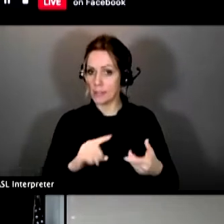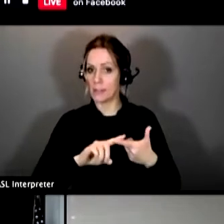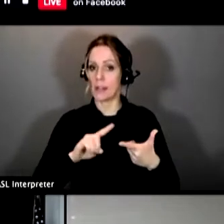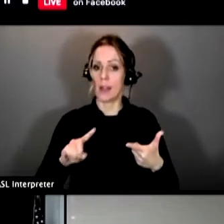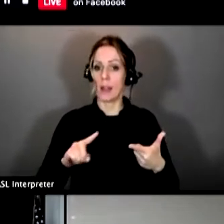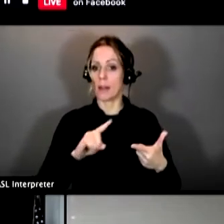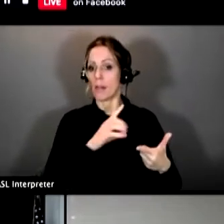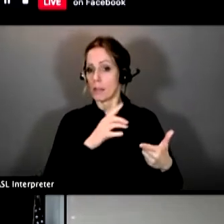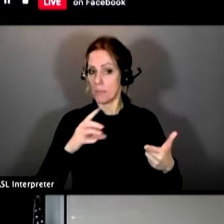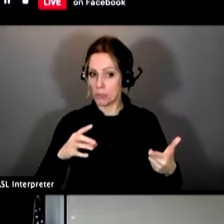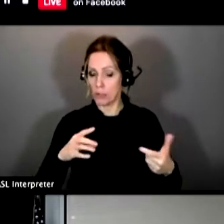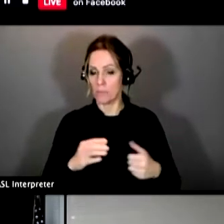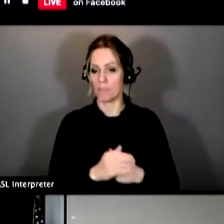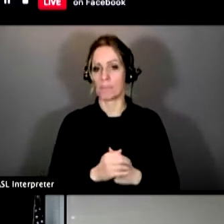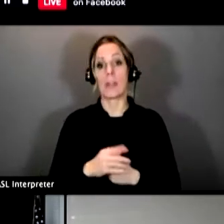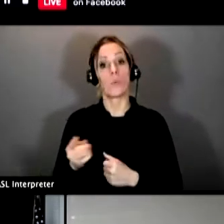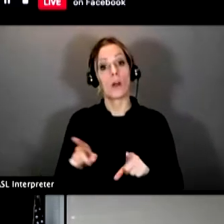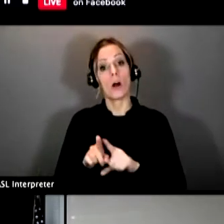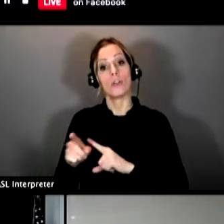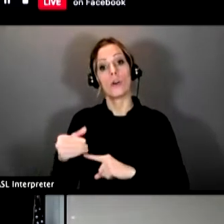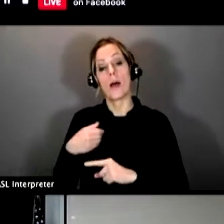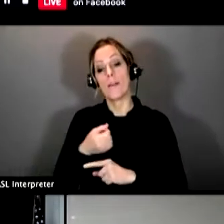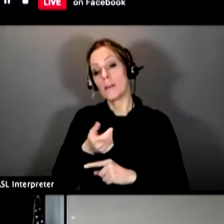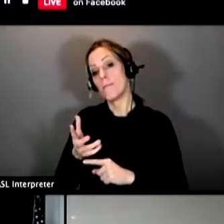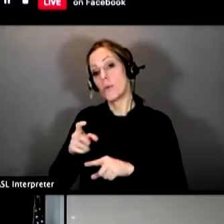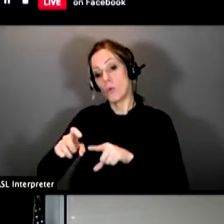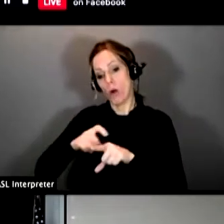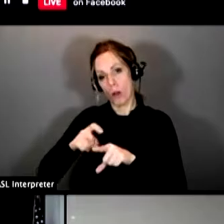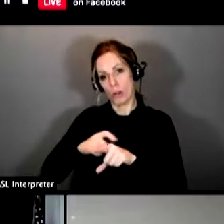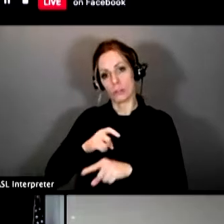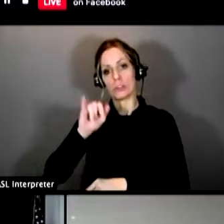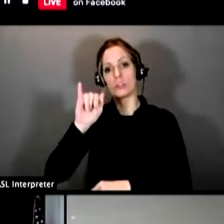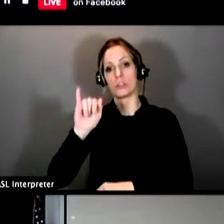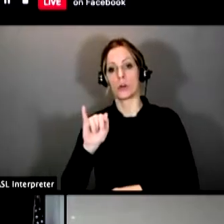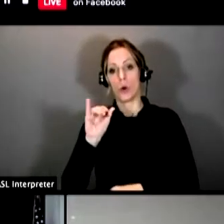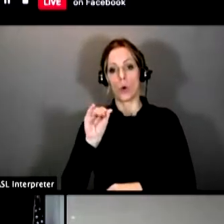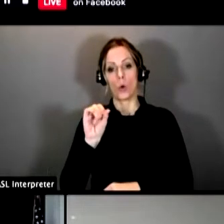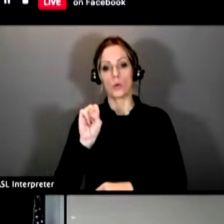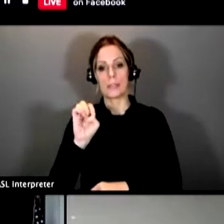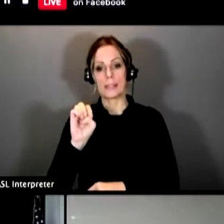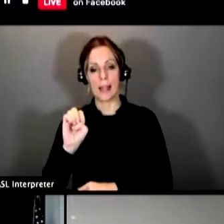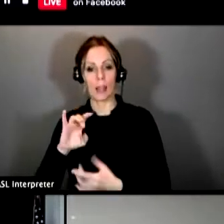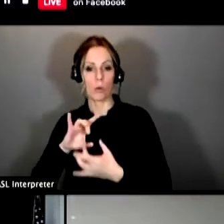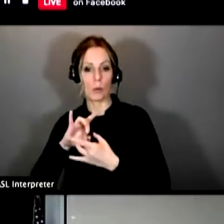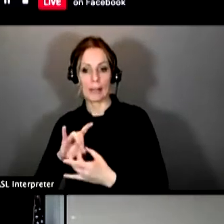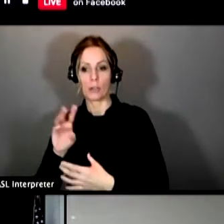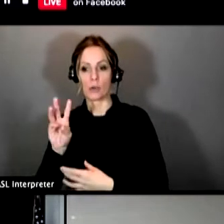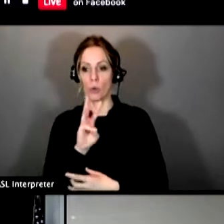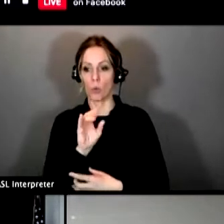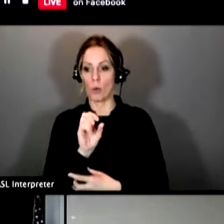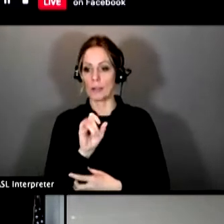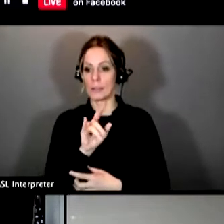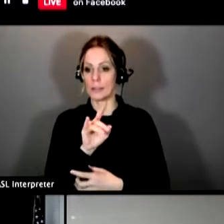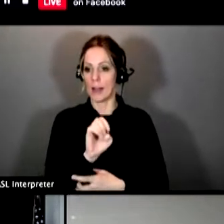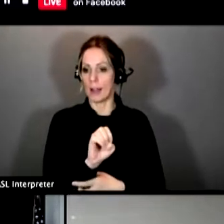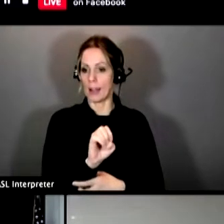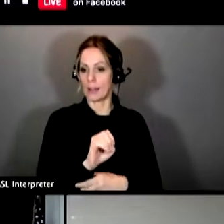staying, hanging in there with me. Jose calling with some comments related to the West Side. Jose, please go ahead.